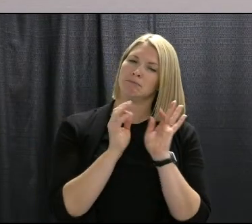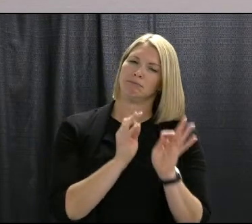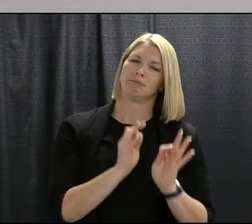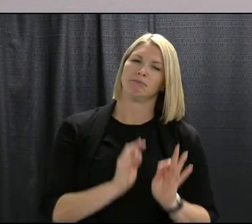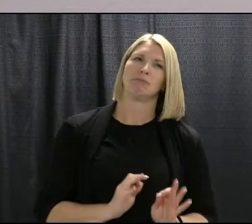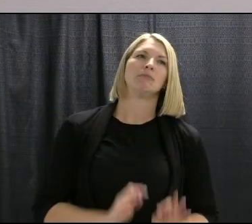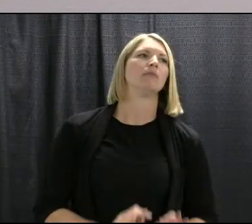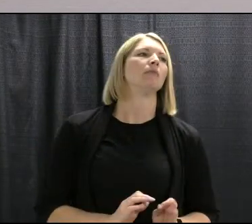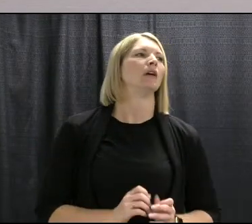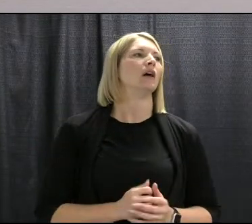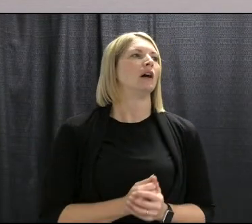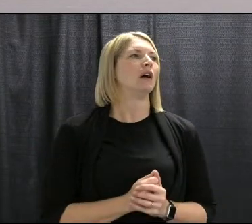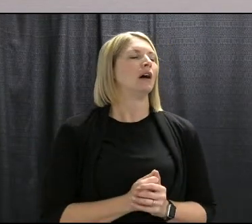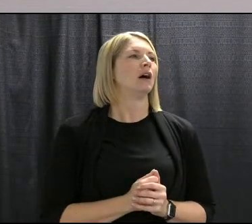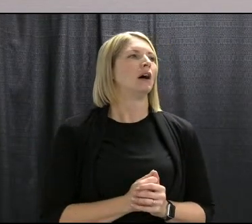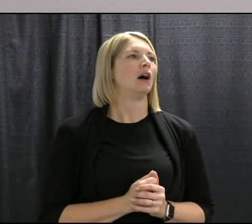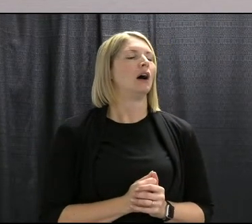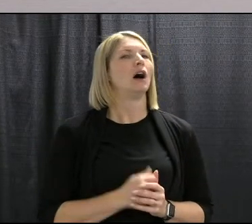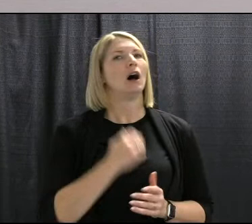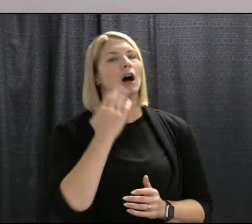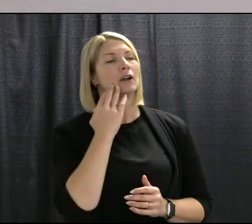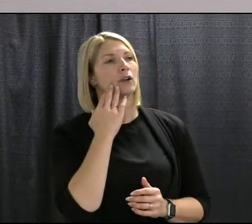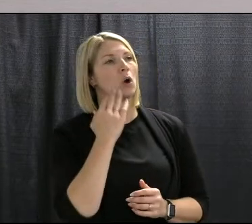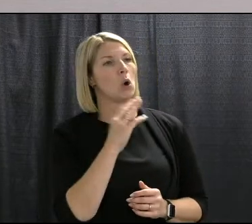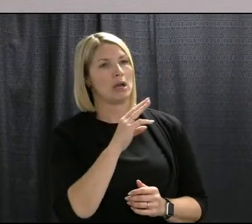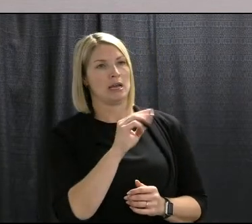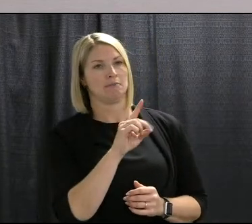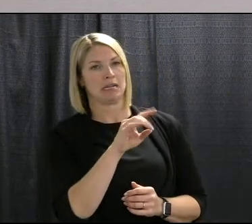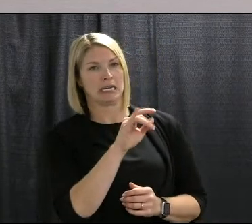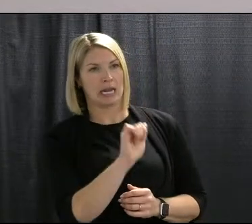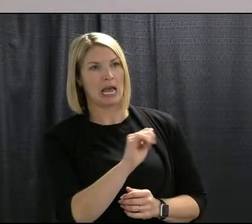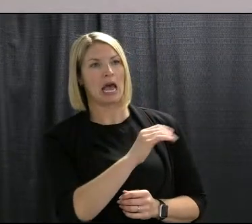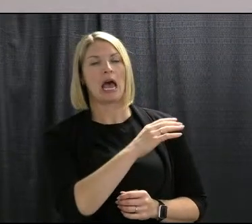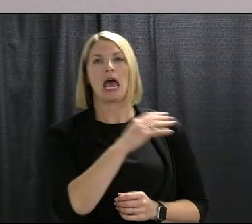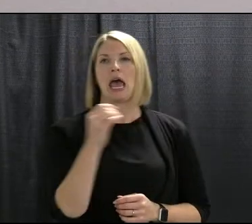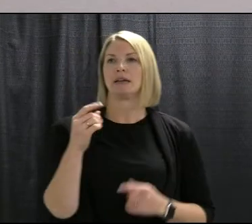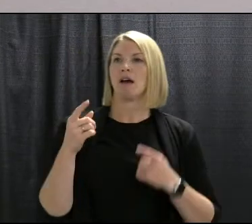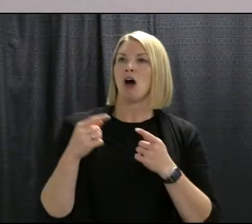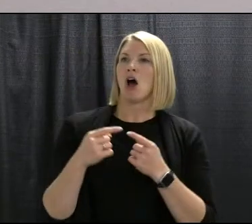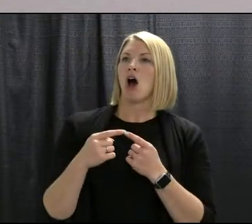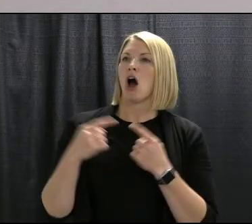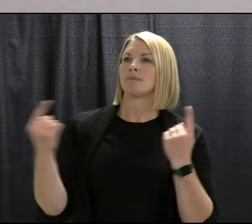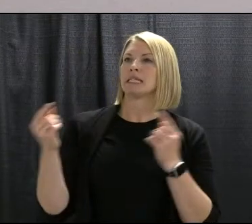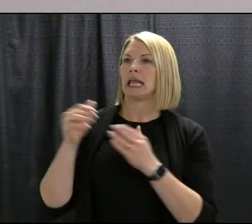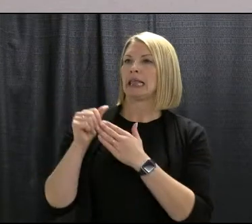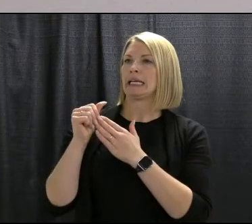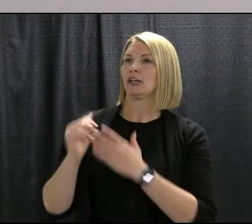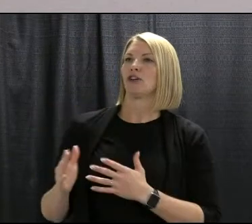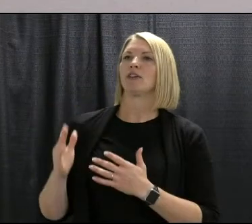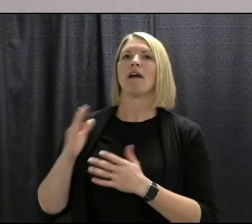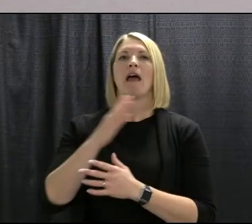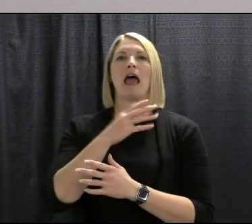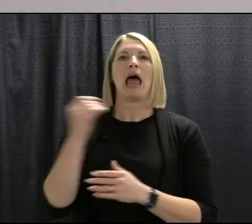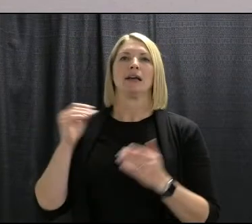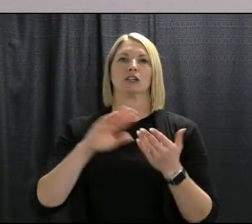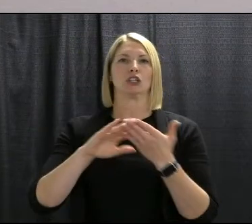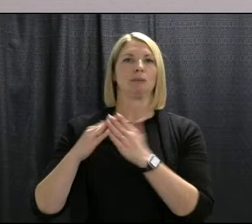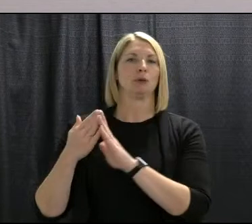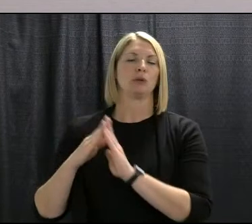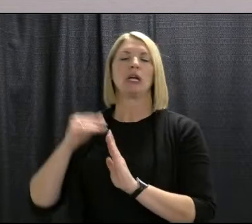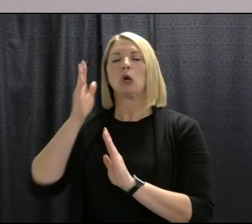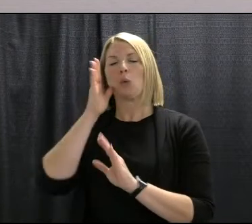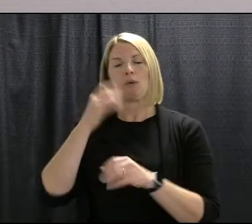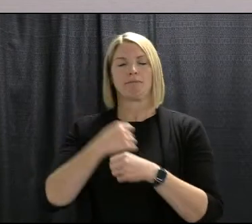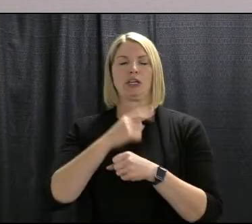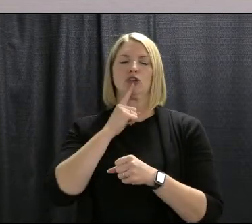I'm sure both you, the media, and opposition, and the community itself will hold us to account, making